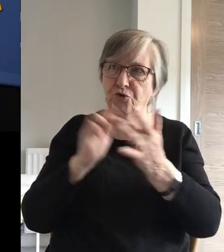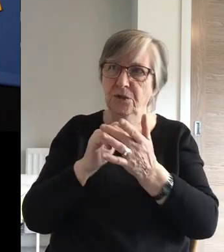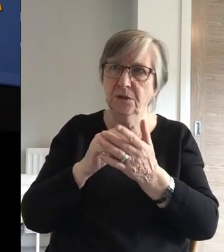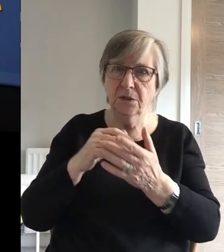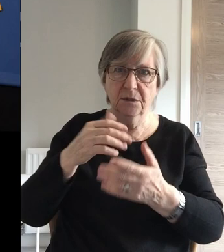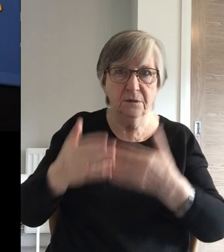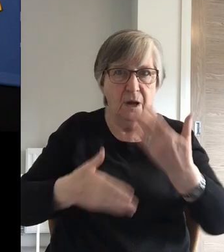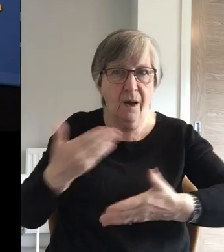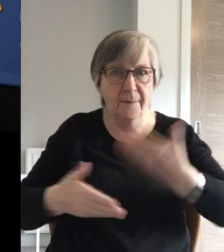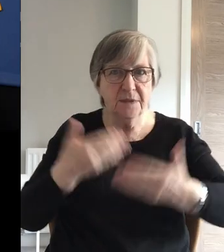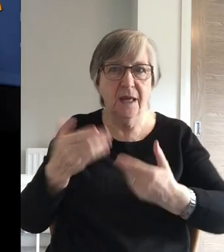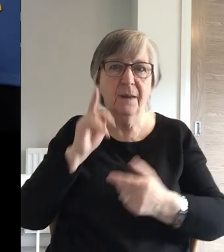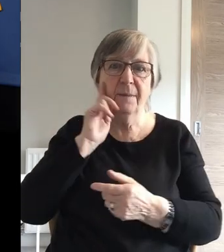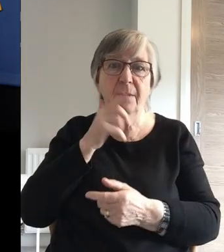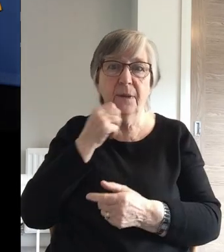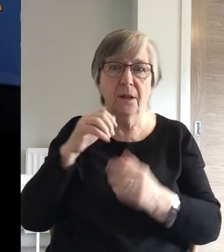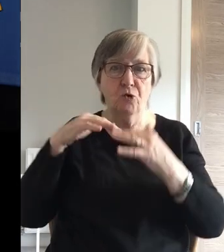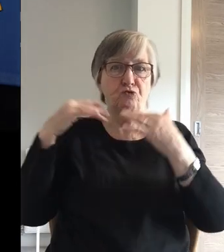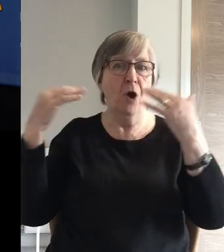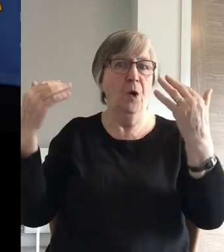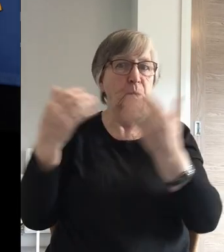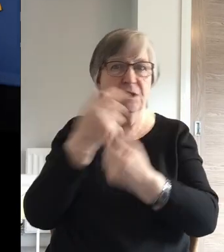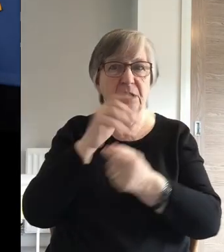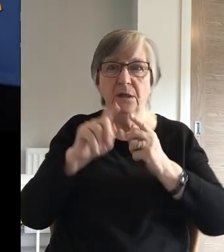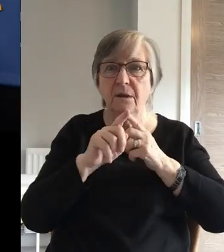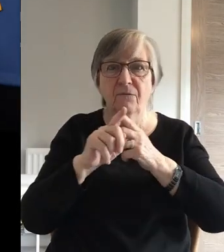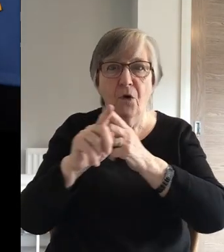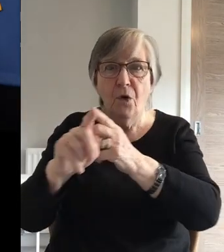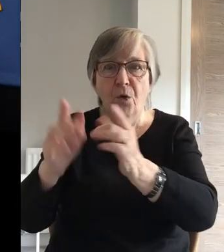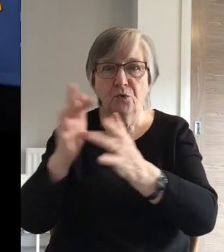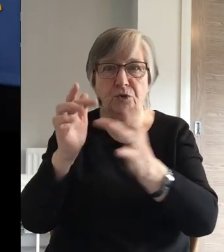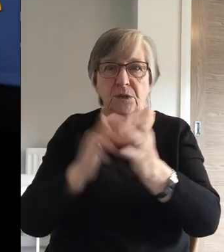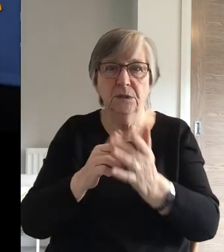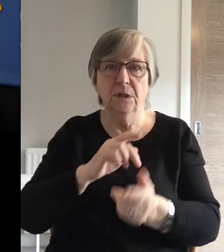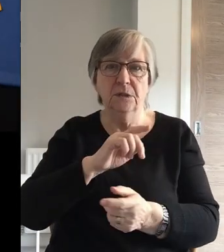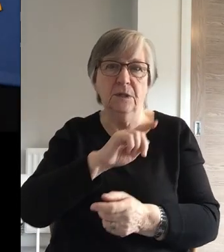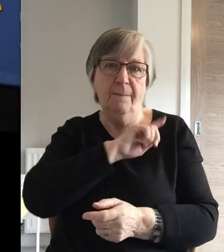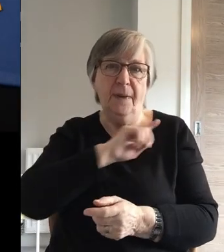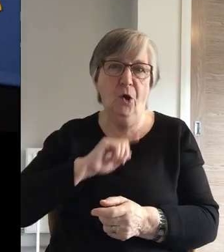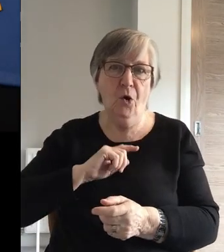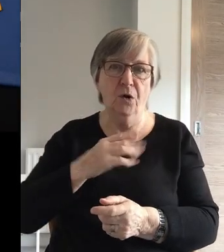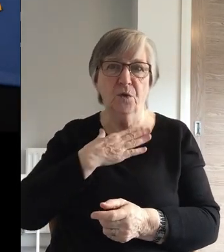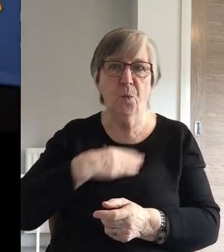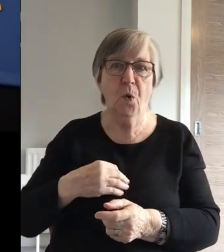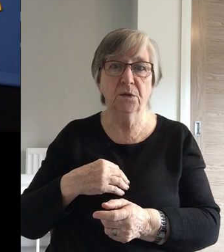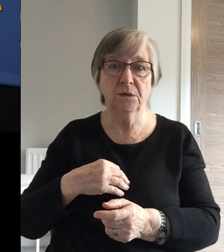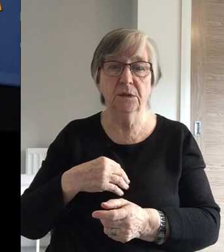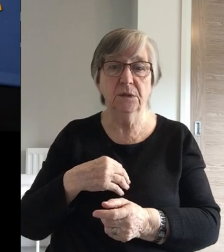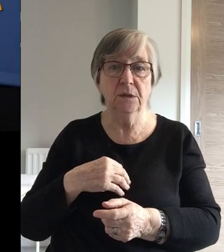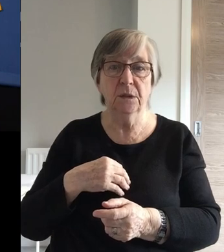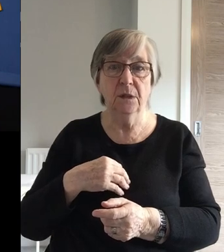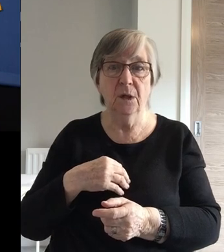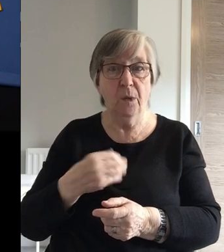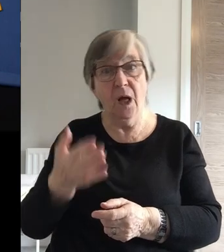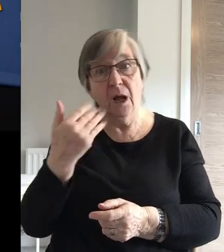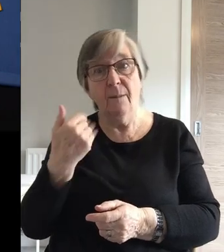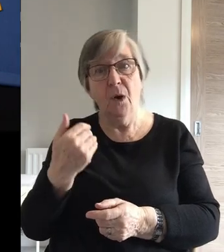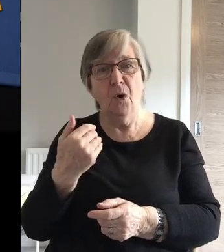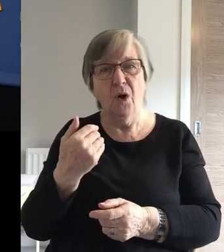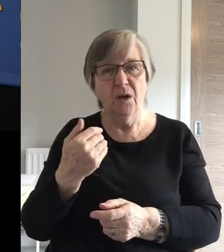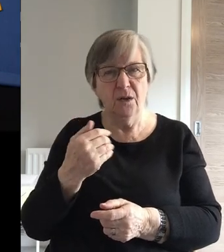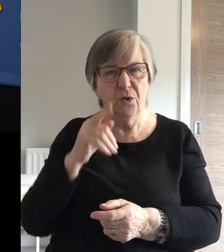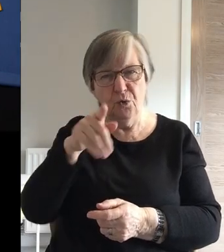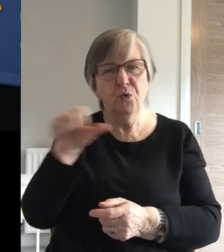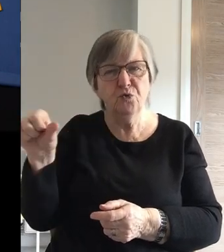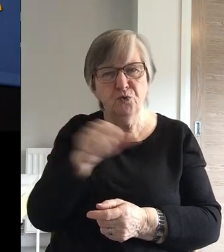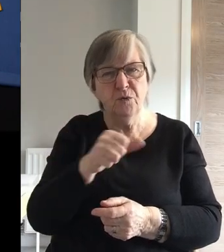place. Crowds didn't flock to hear Jesus because they wanted to be told, well, come on, guys, be a bit